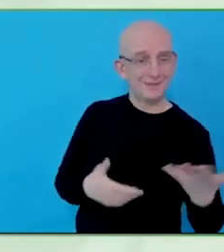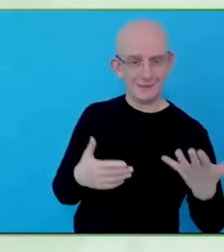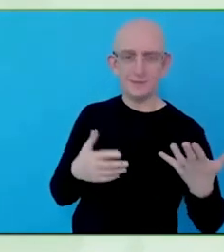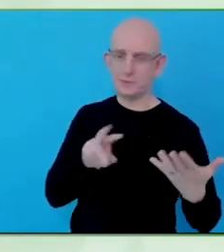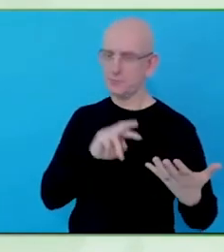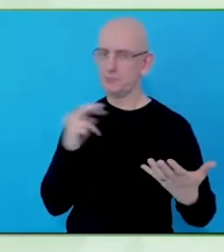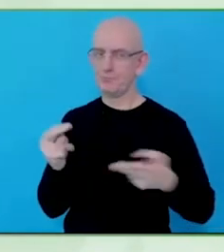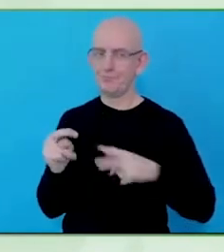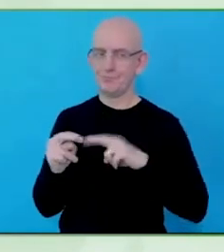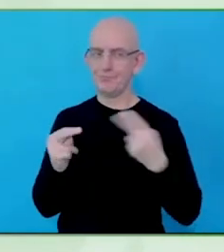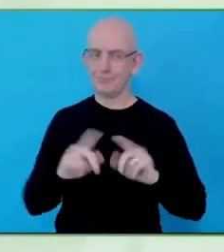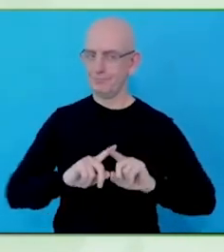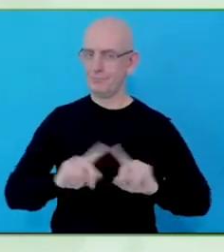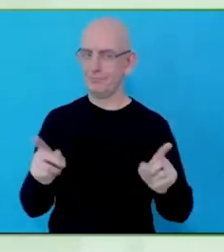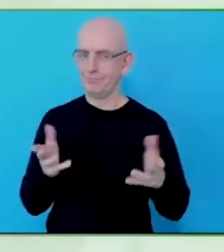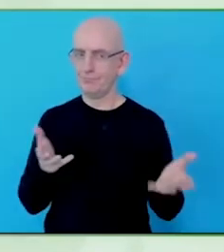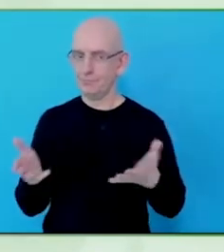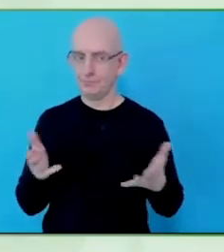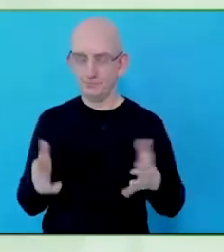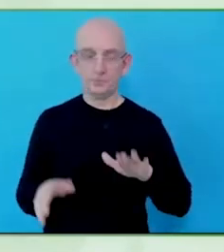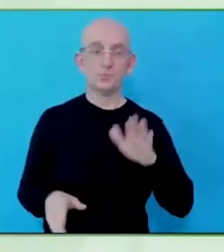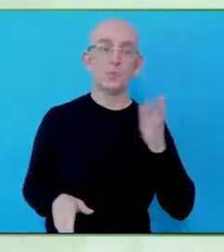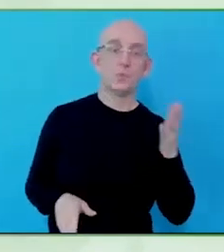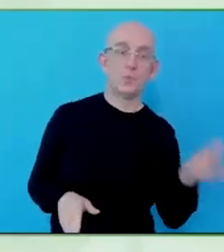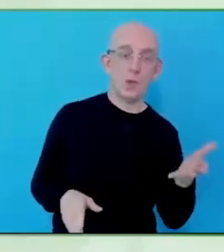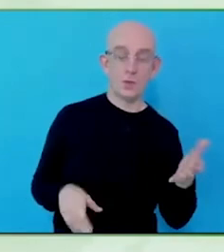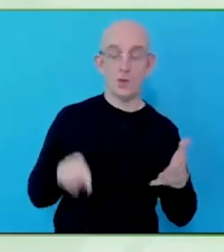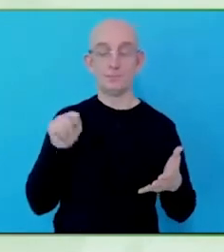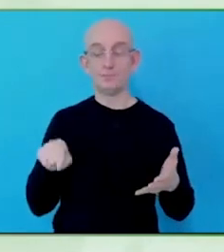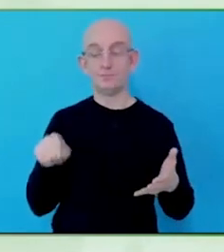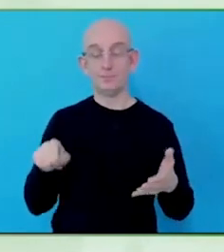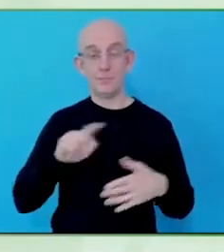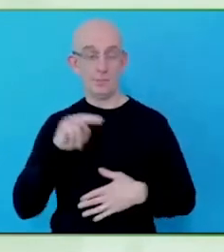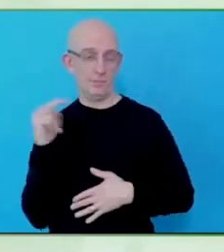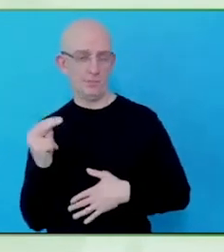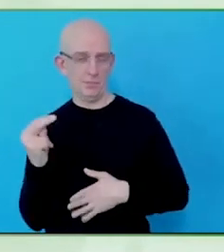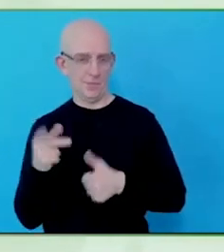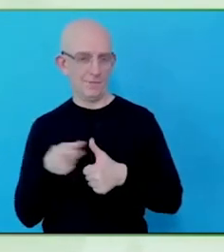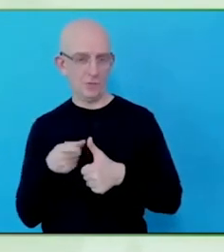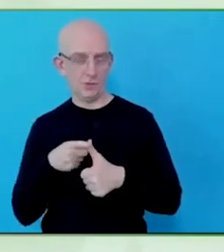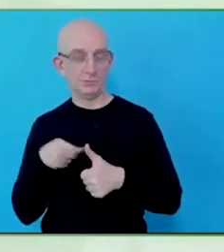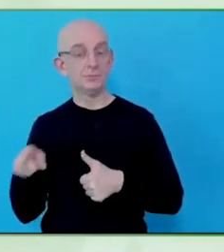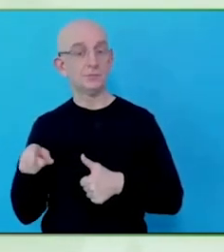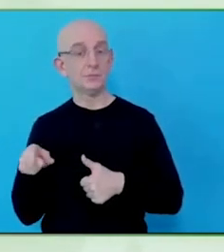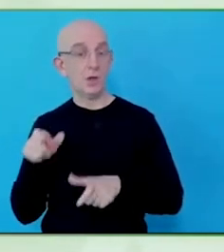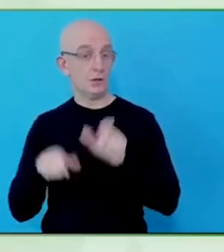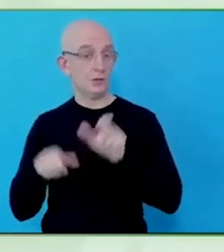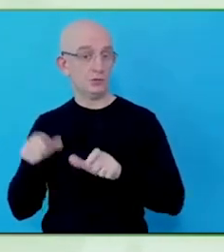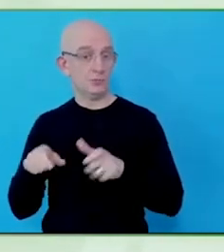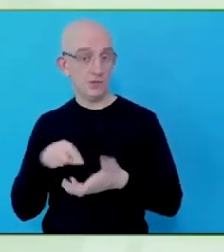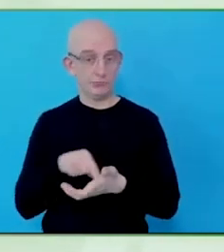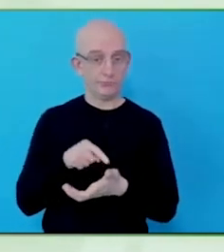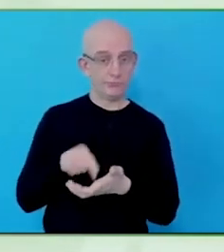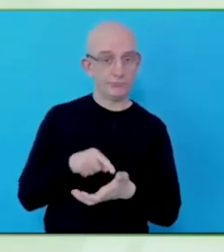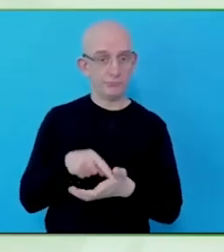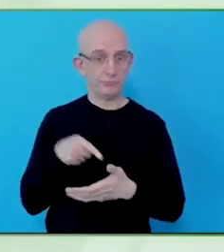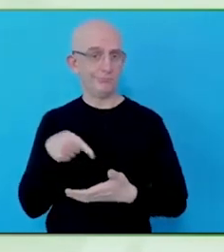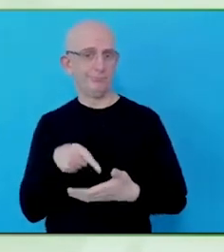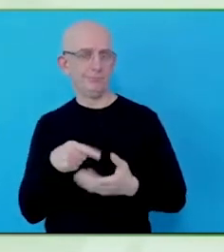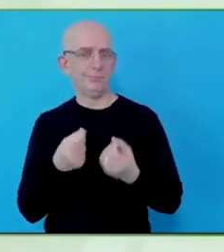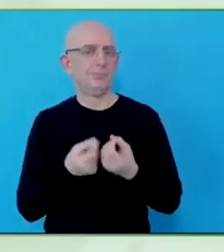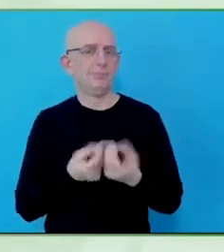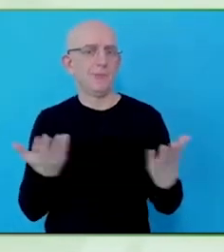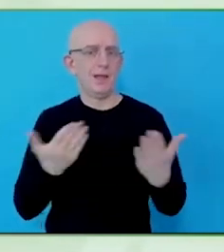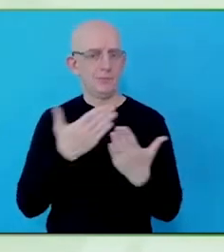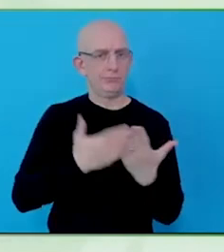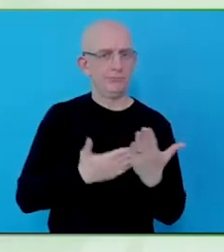go check whether the WCAG points have all been followed, right? But the European Accessibility Act will bring